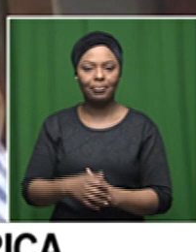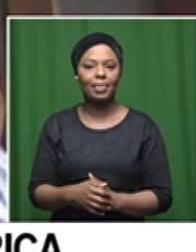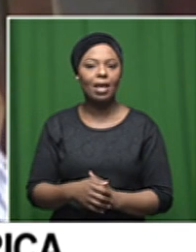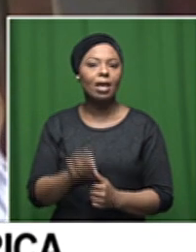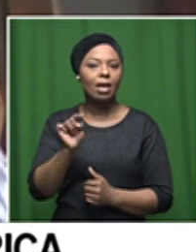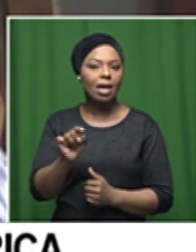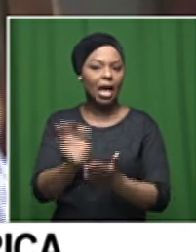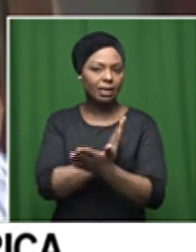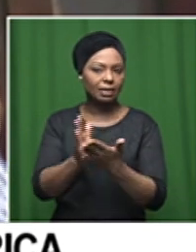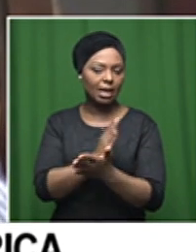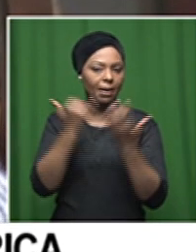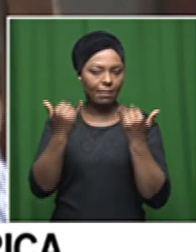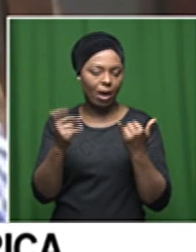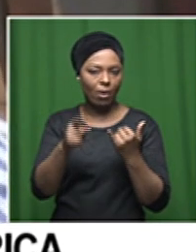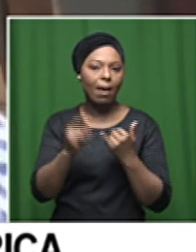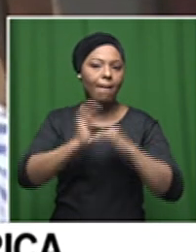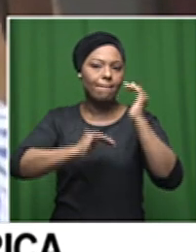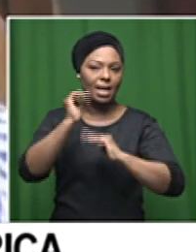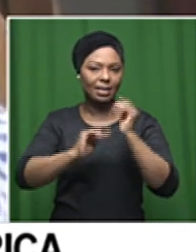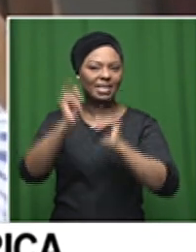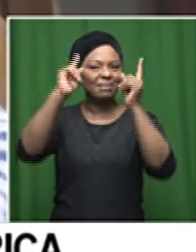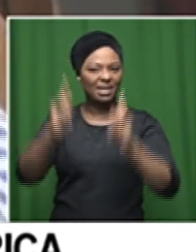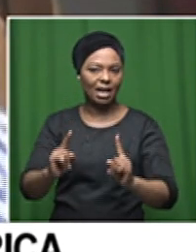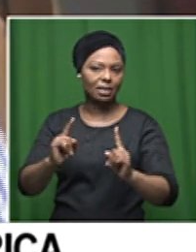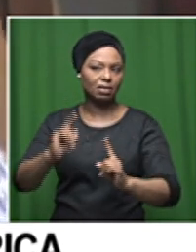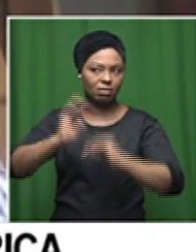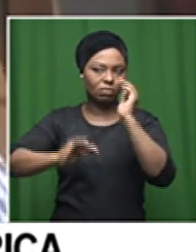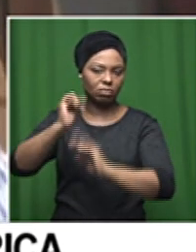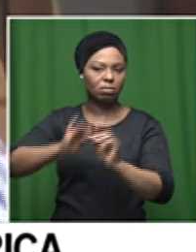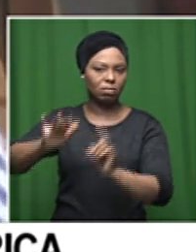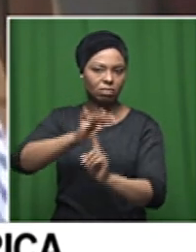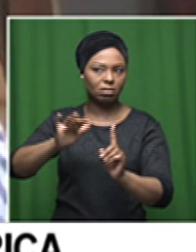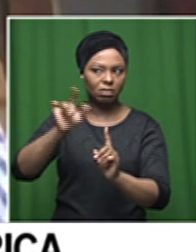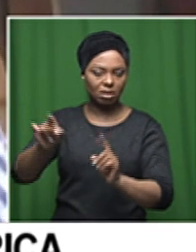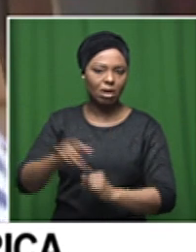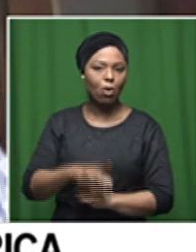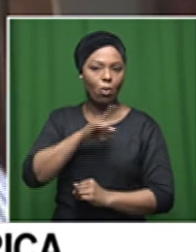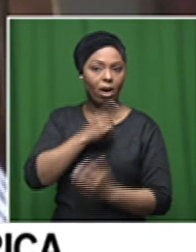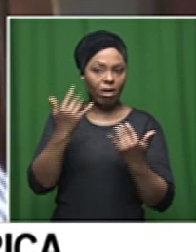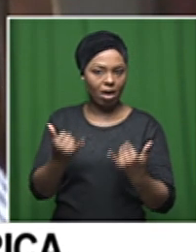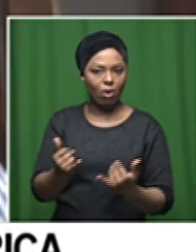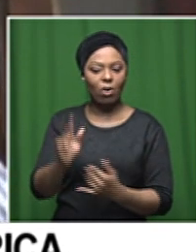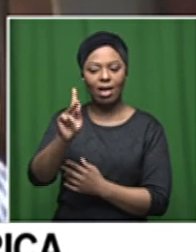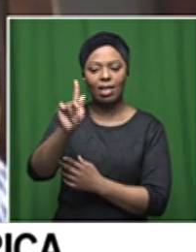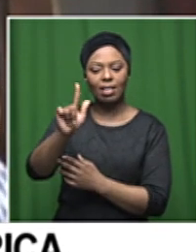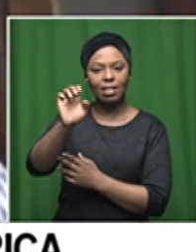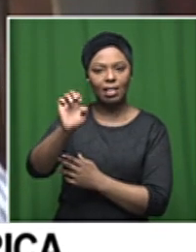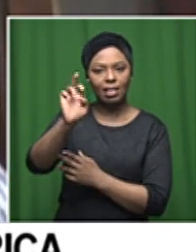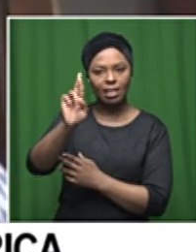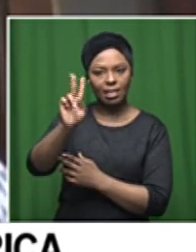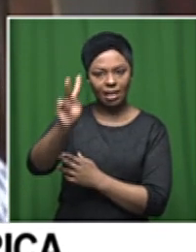building specialist capacity on their side. I mean, if you compare Klerksdorp